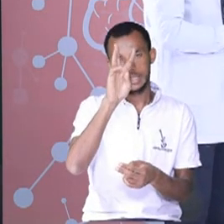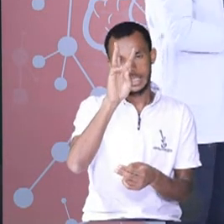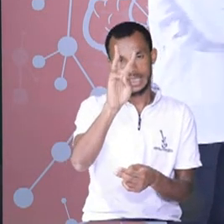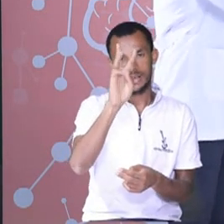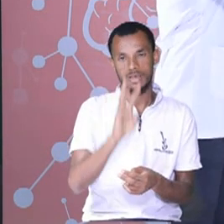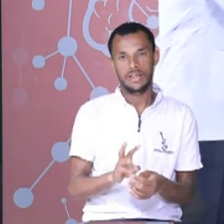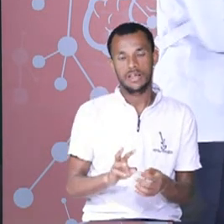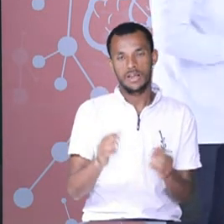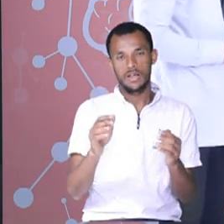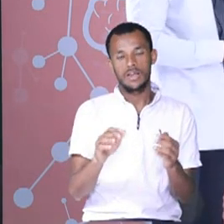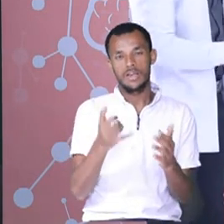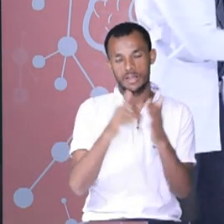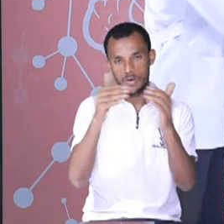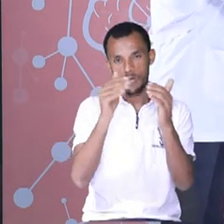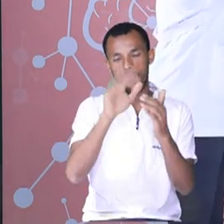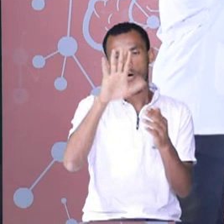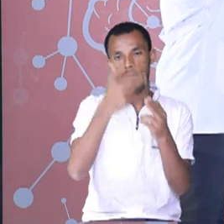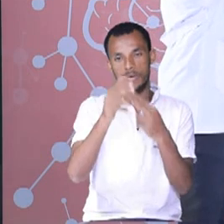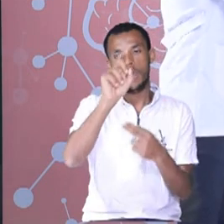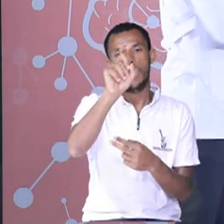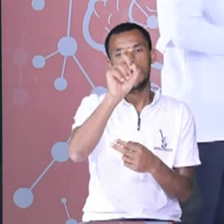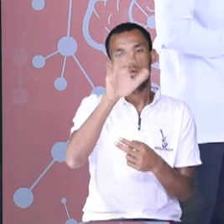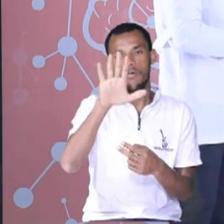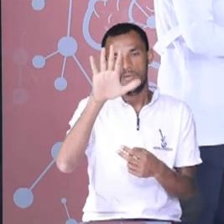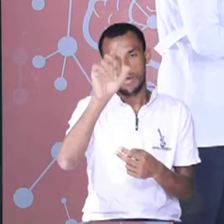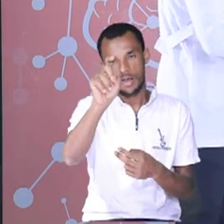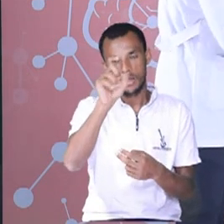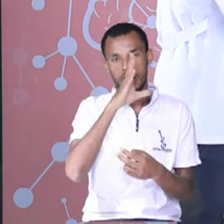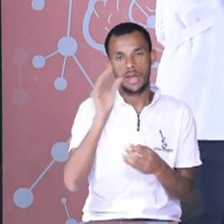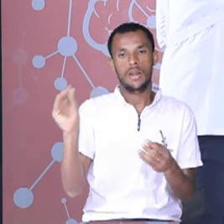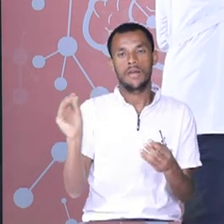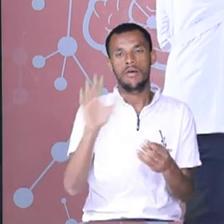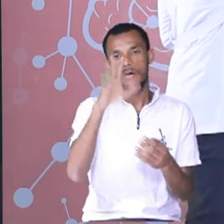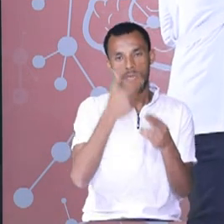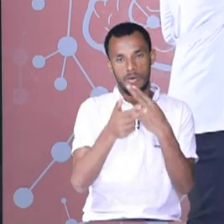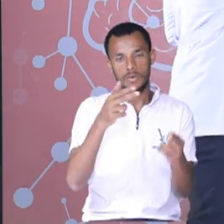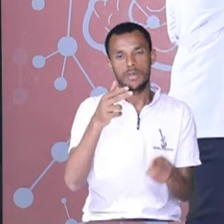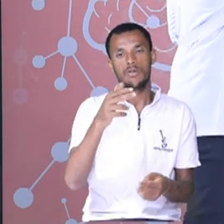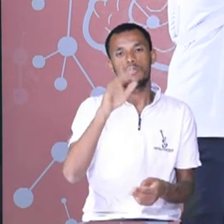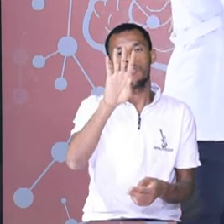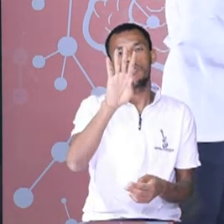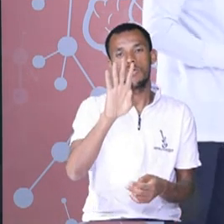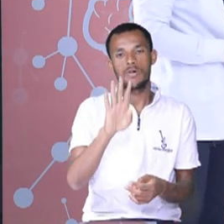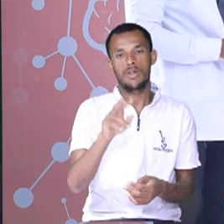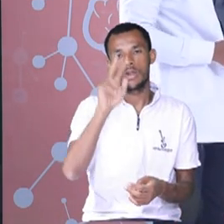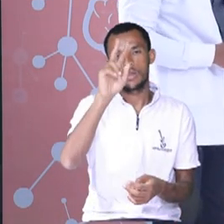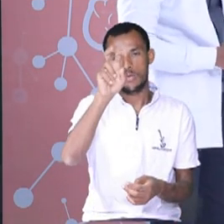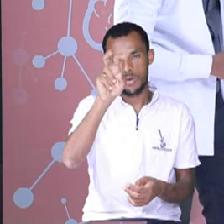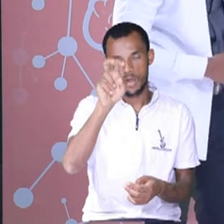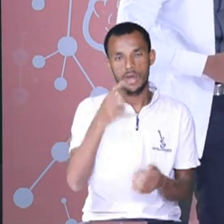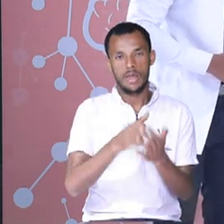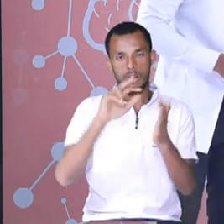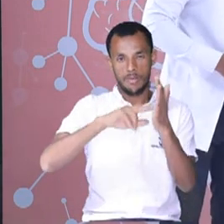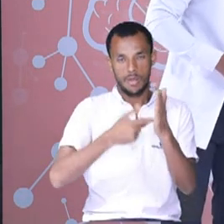6, which is equal to 5 times x, 5x, and 5 times 4 is 20.